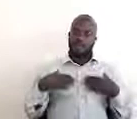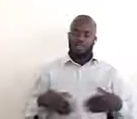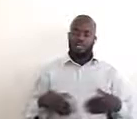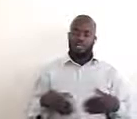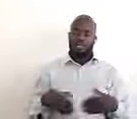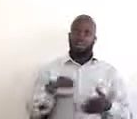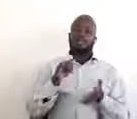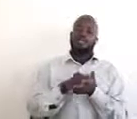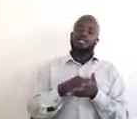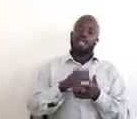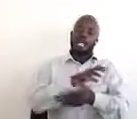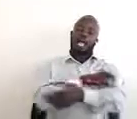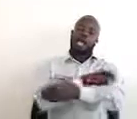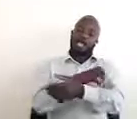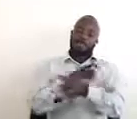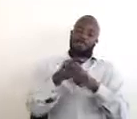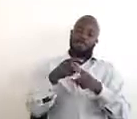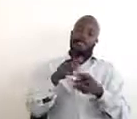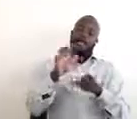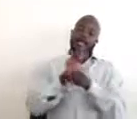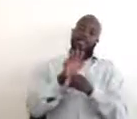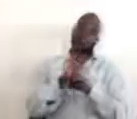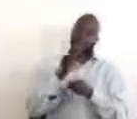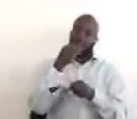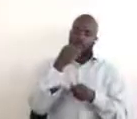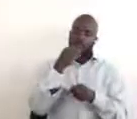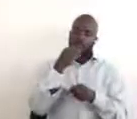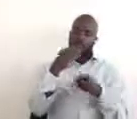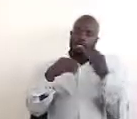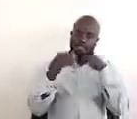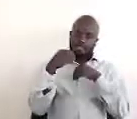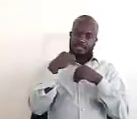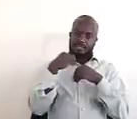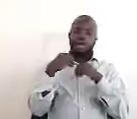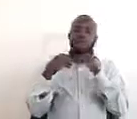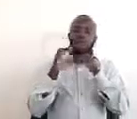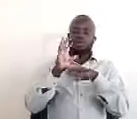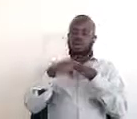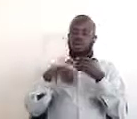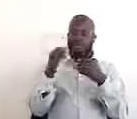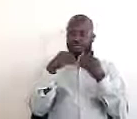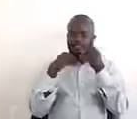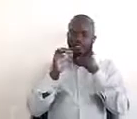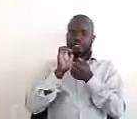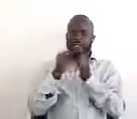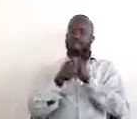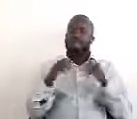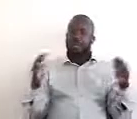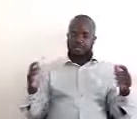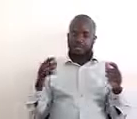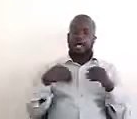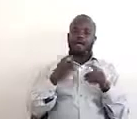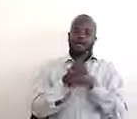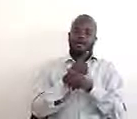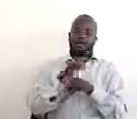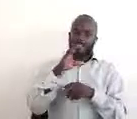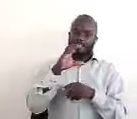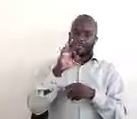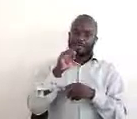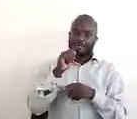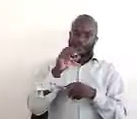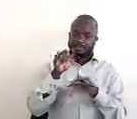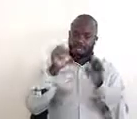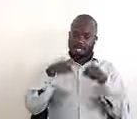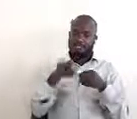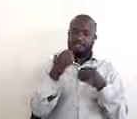bodies. That's energy from the excess food that we eat, and that is from all food groups, can be turned into fat. So there are